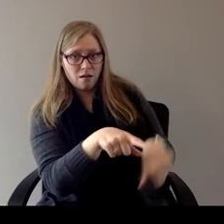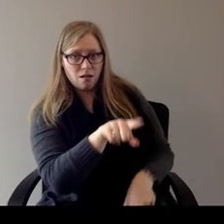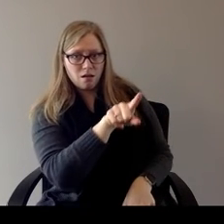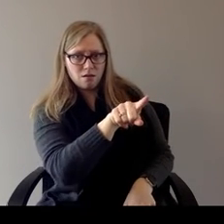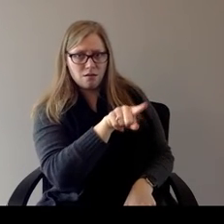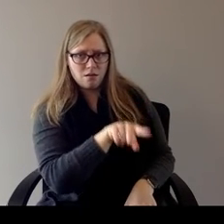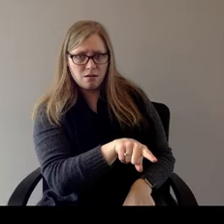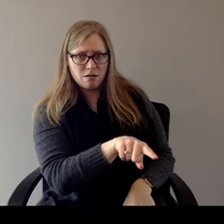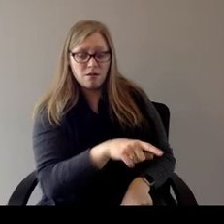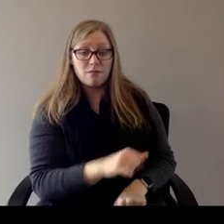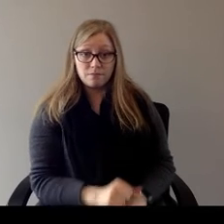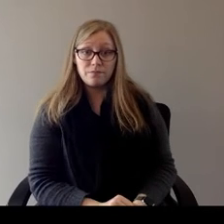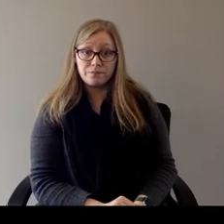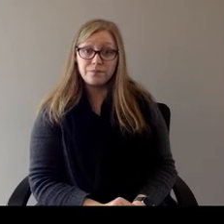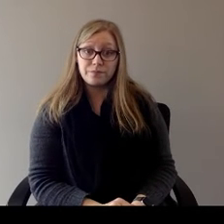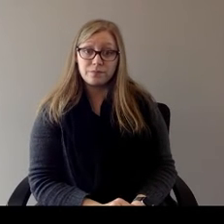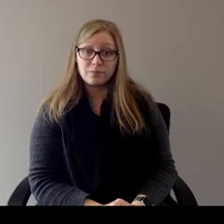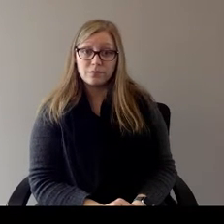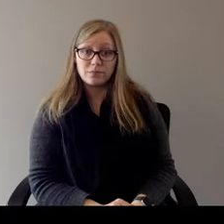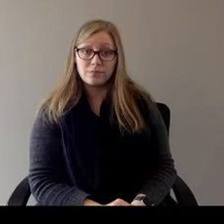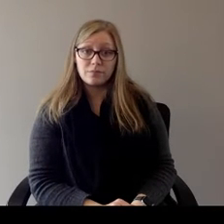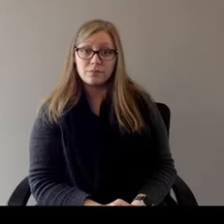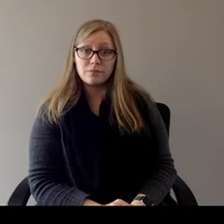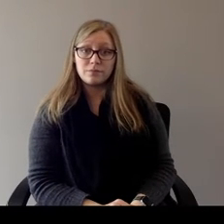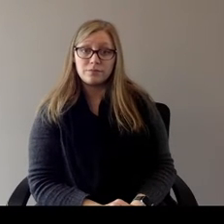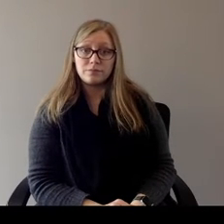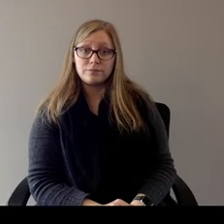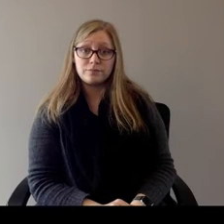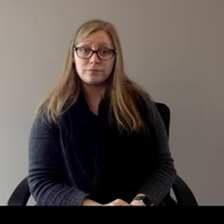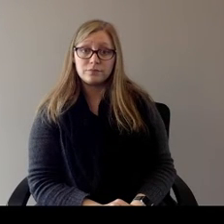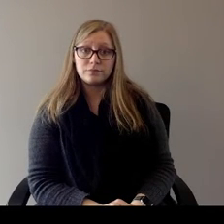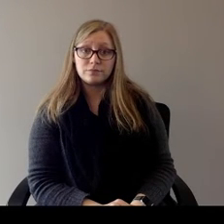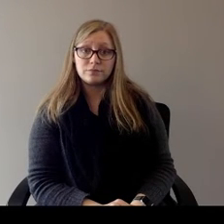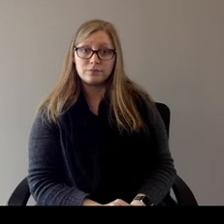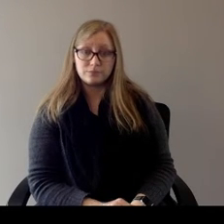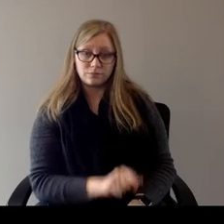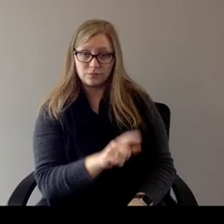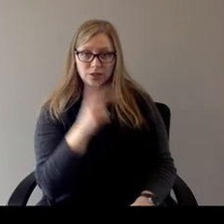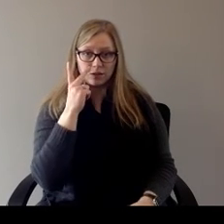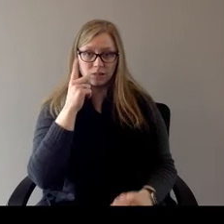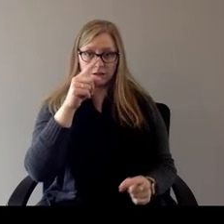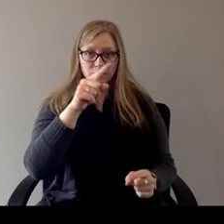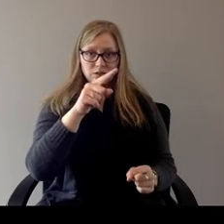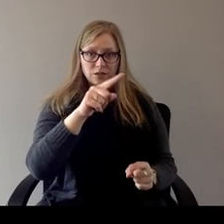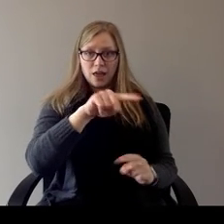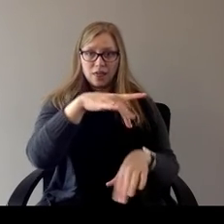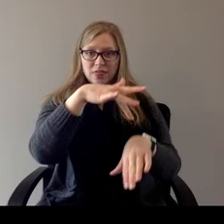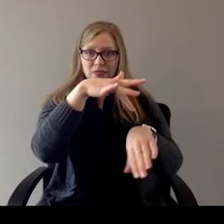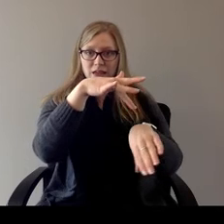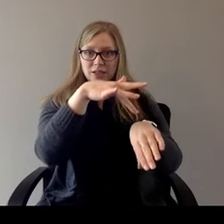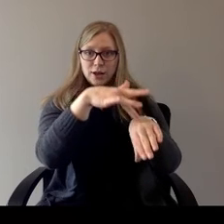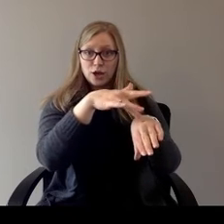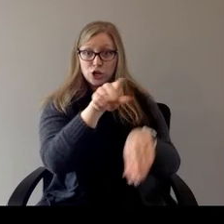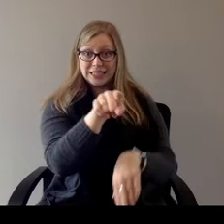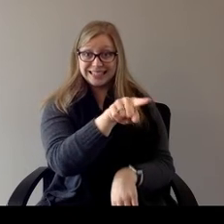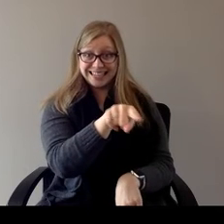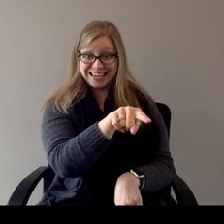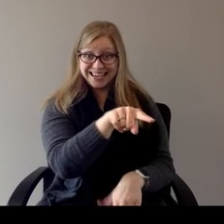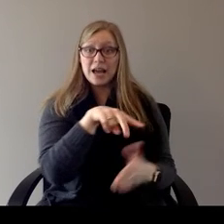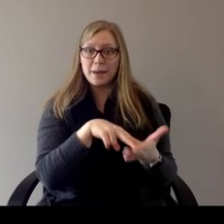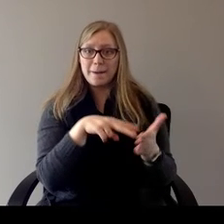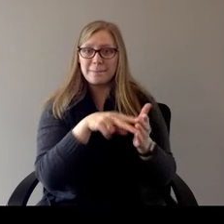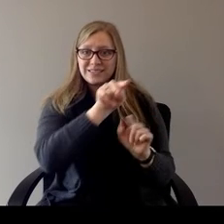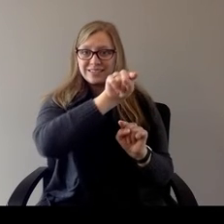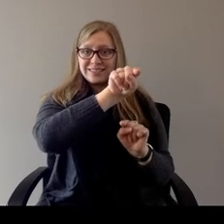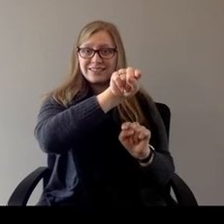and the other angle that they meet at Z, those two angles are vertical angles. And so we do